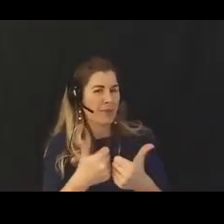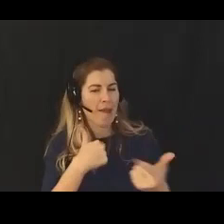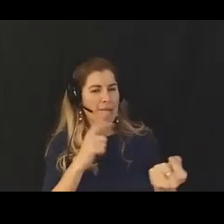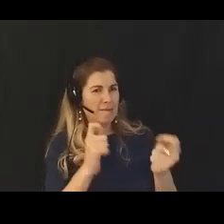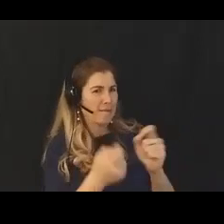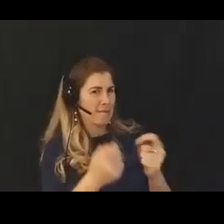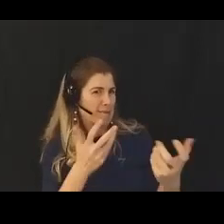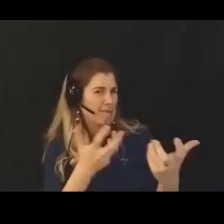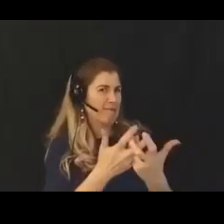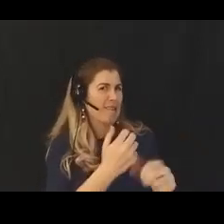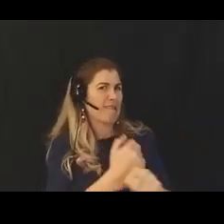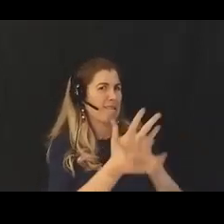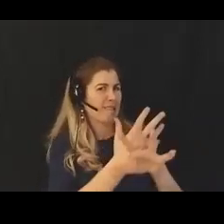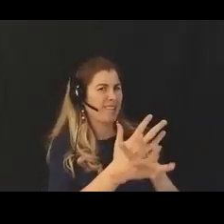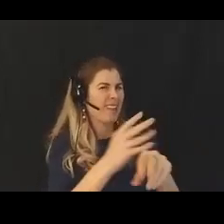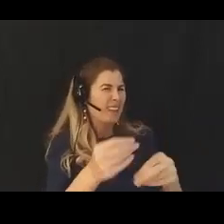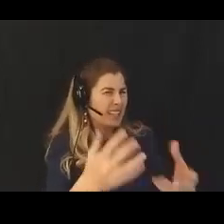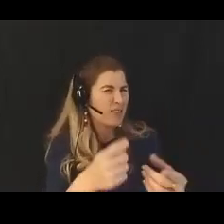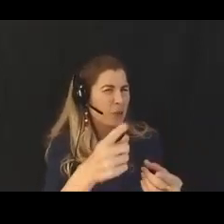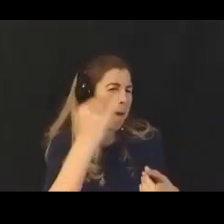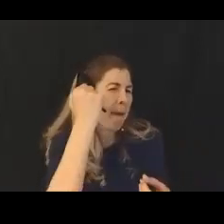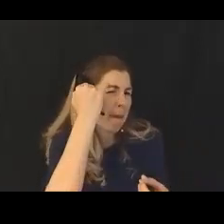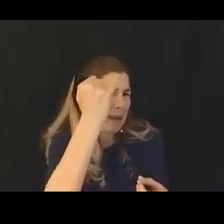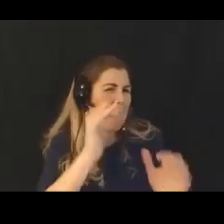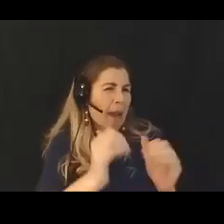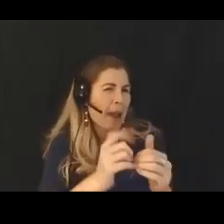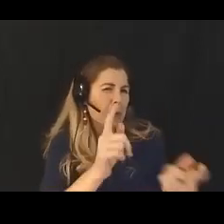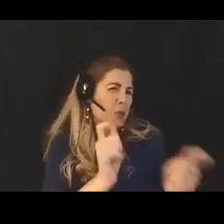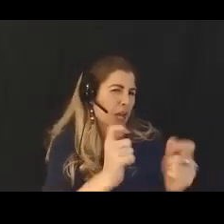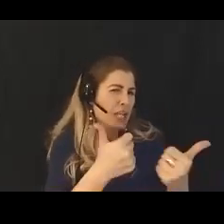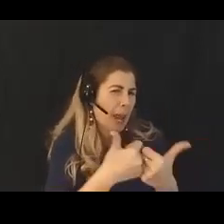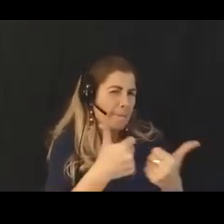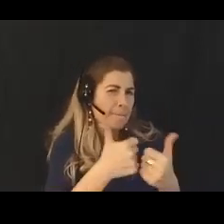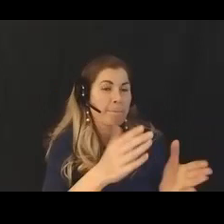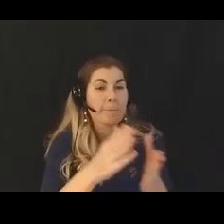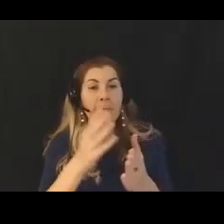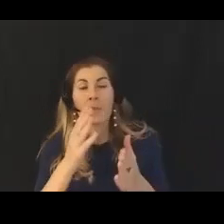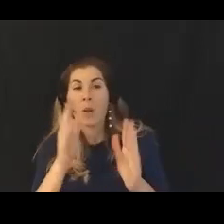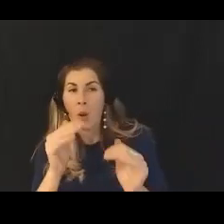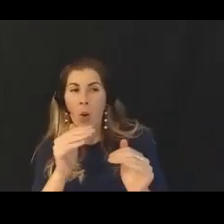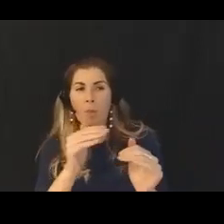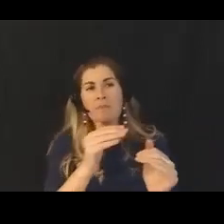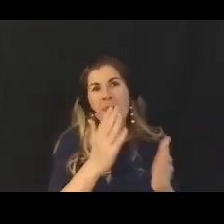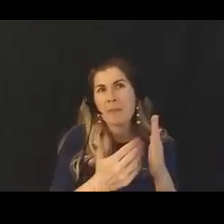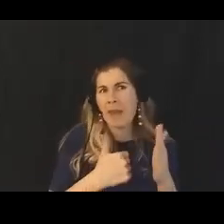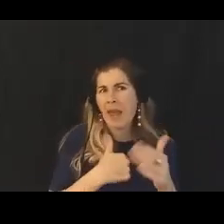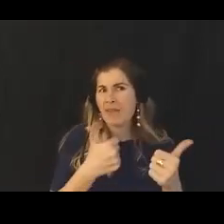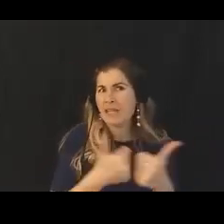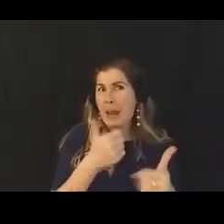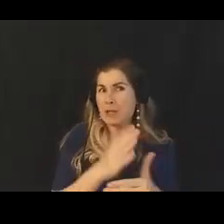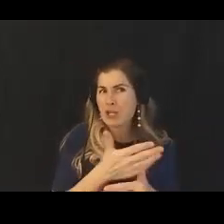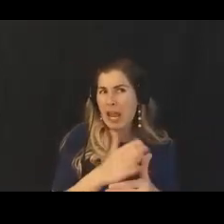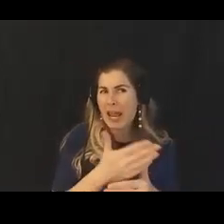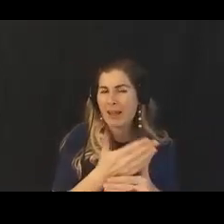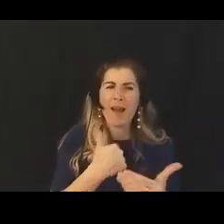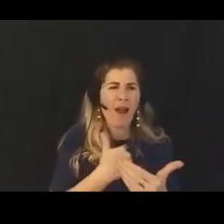format, just to give you a taste of how you can kind of change games. And then if we have time, hopefully we can do a little game share. I love just